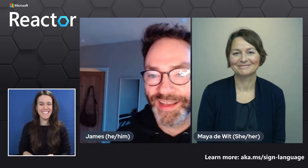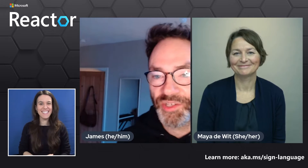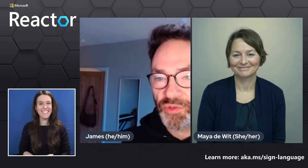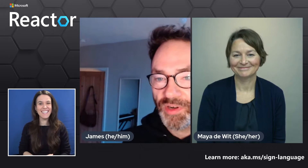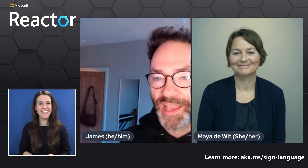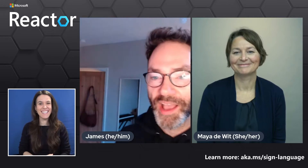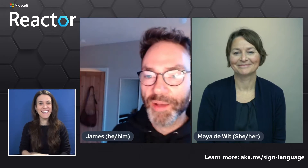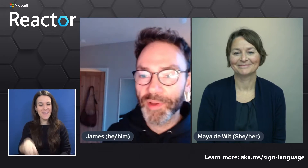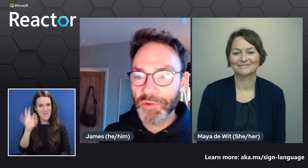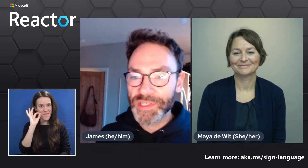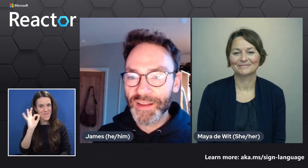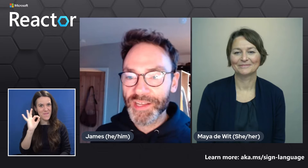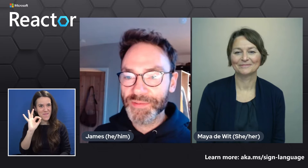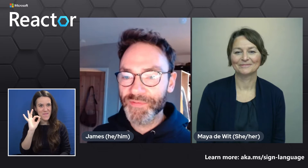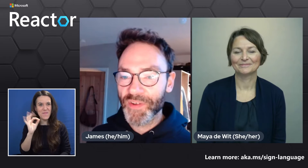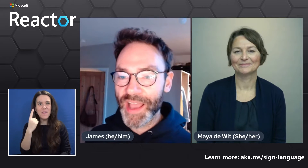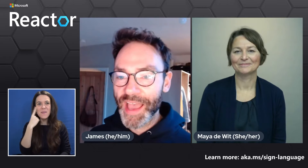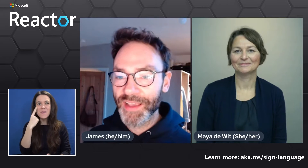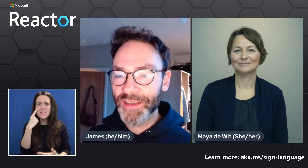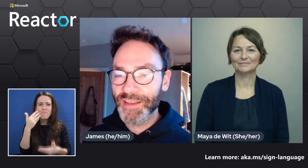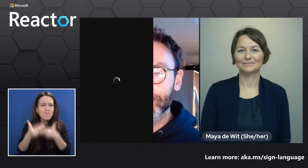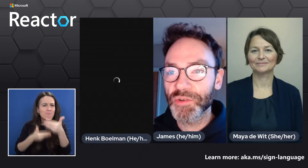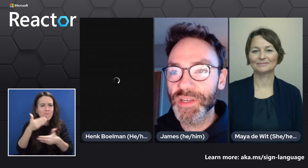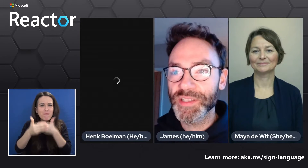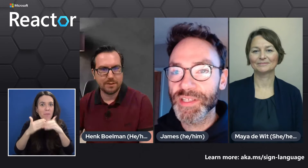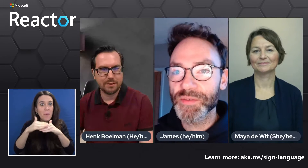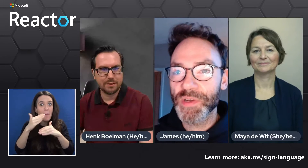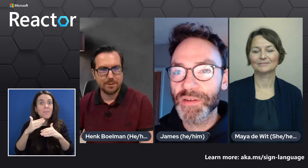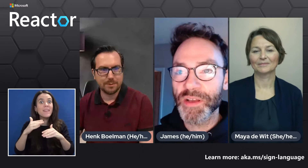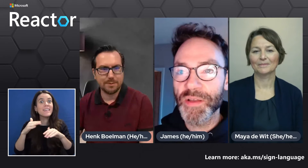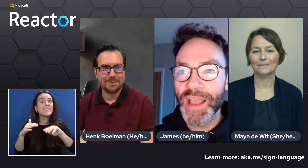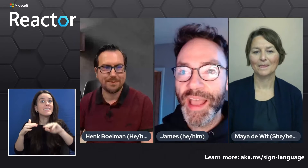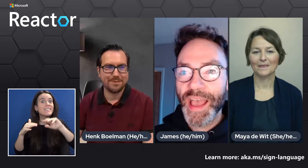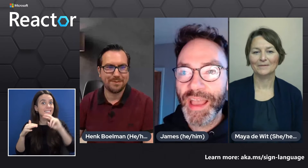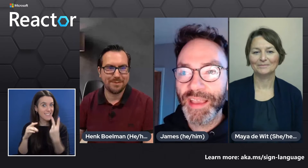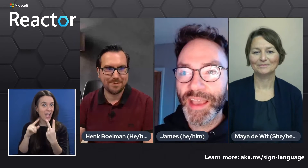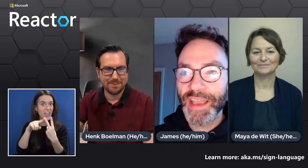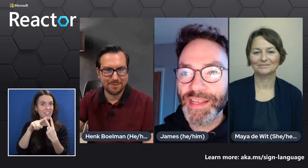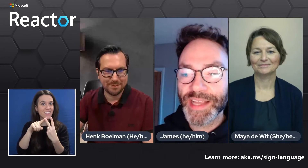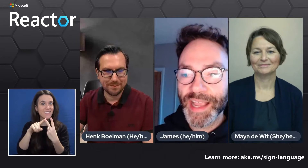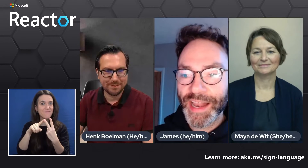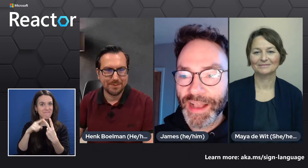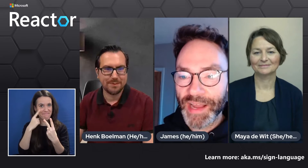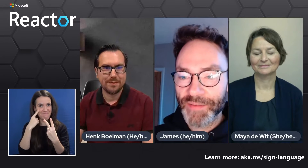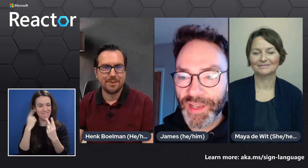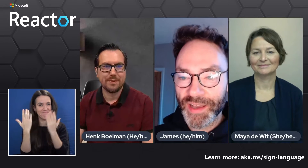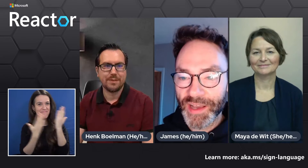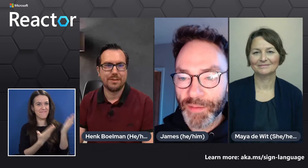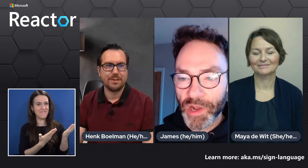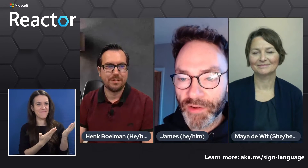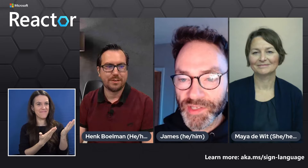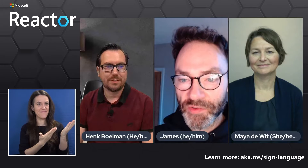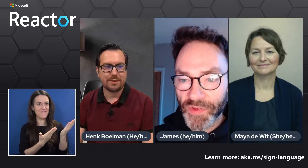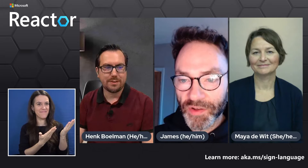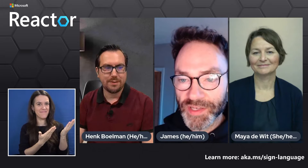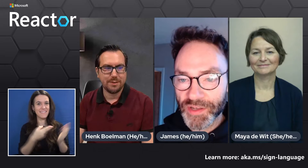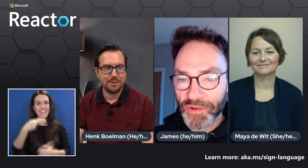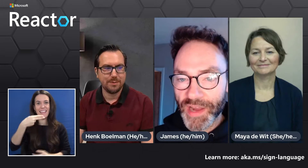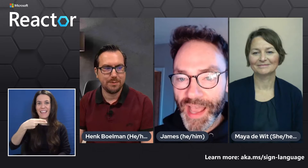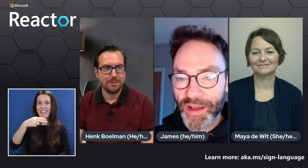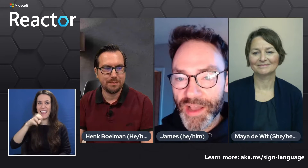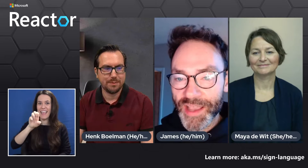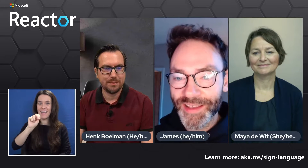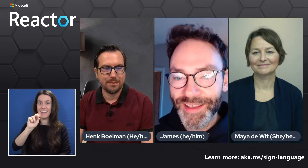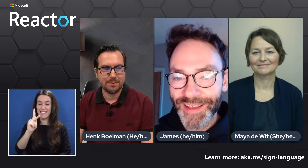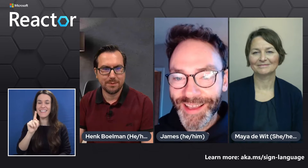about that shortly. I'd also like to invite Henk to join us as well. So Henk is a cloud advocate at Microsoft focused